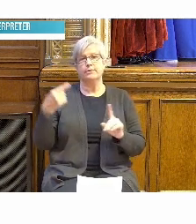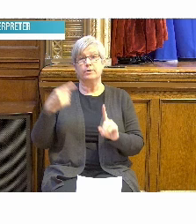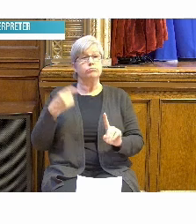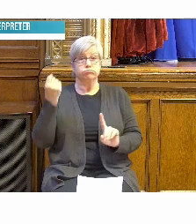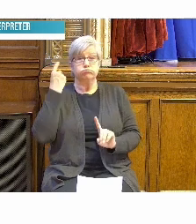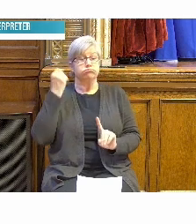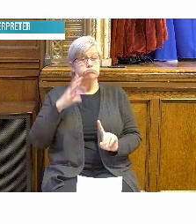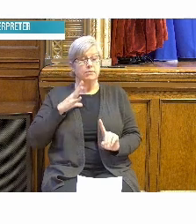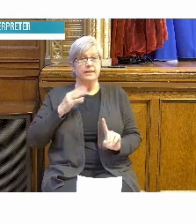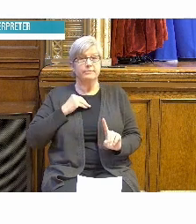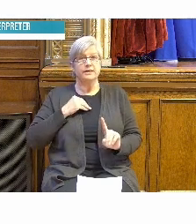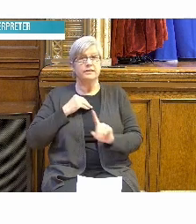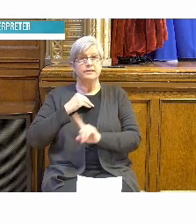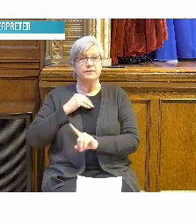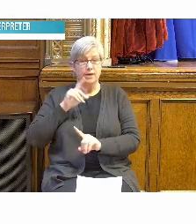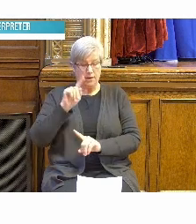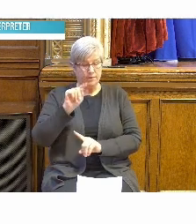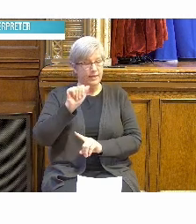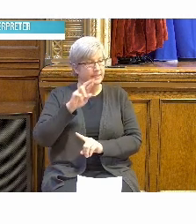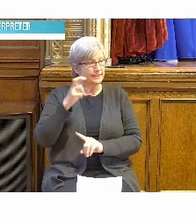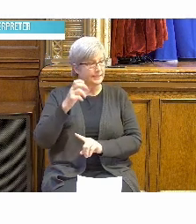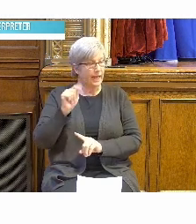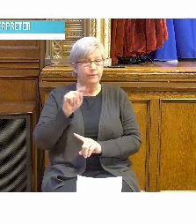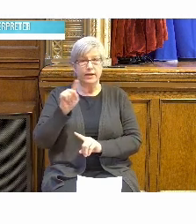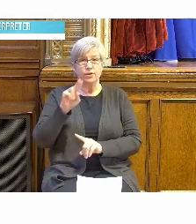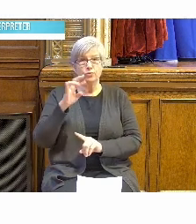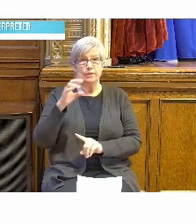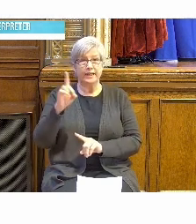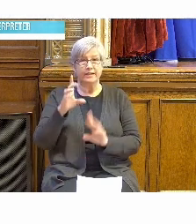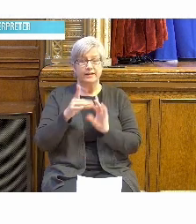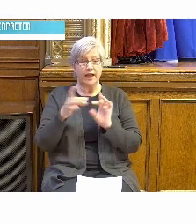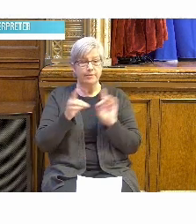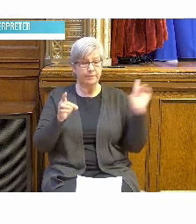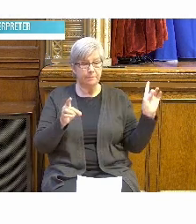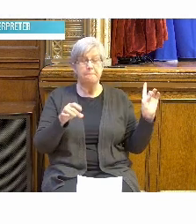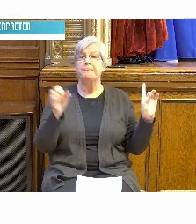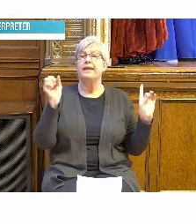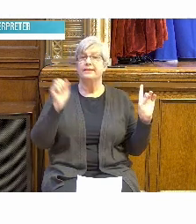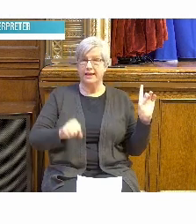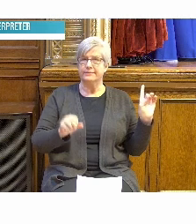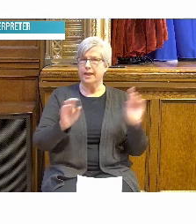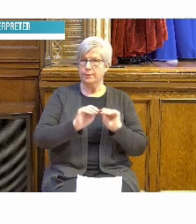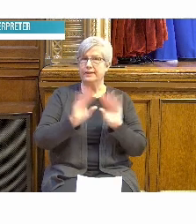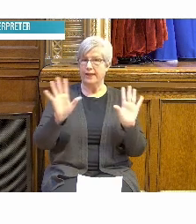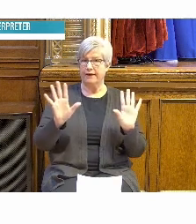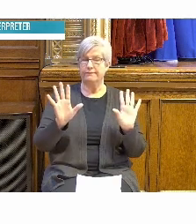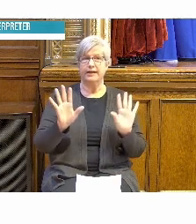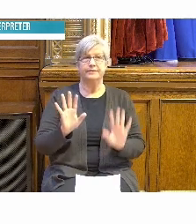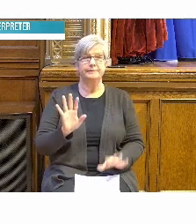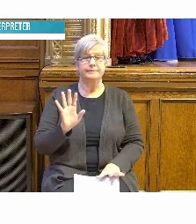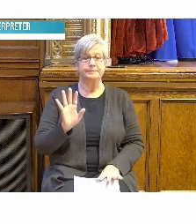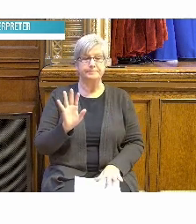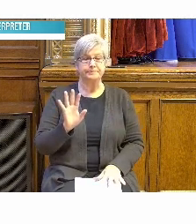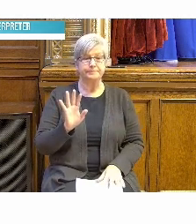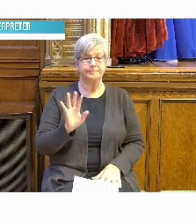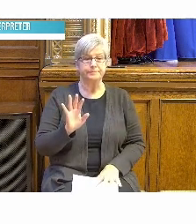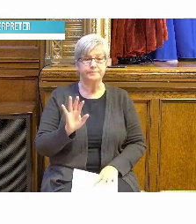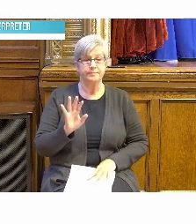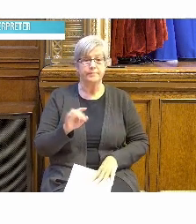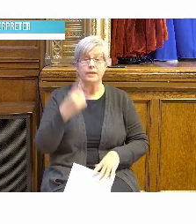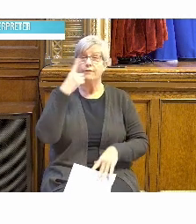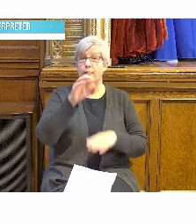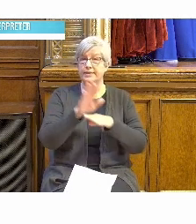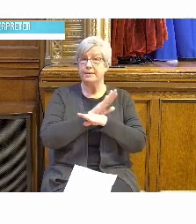fair. I appreciate it. Commissioner Tarrant Reed. Yes, I just wanted to clarify a couple of things. For the